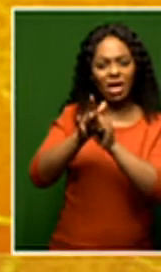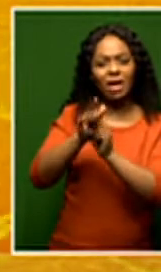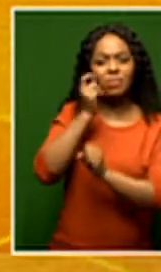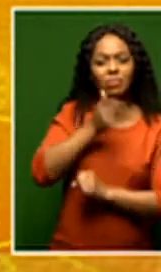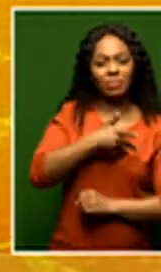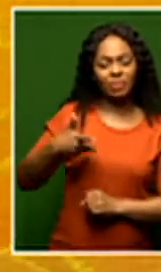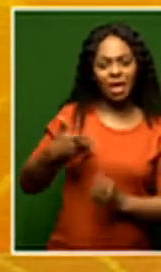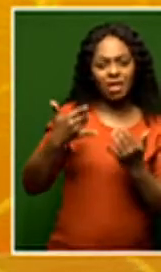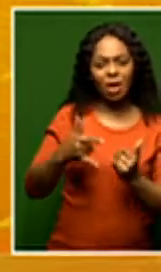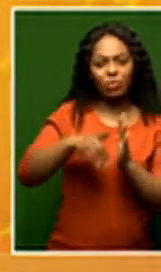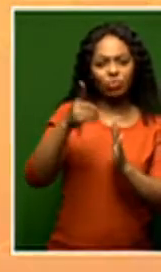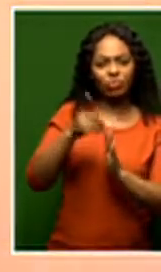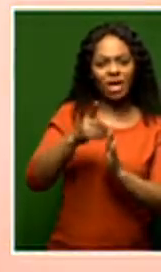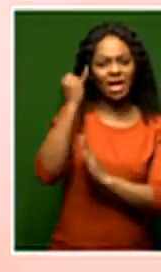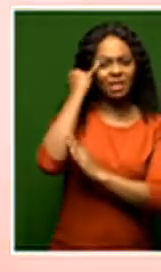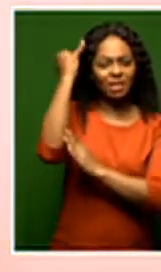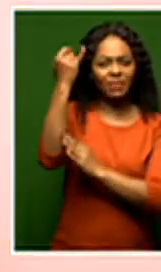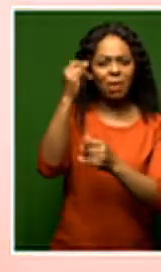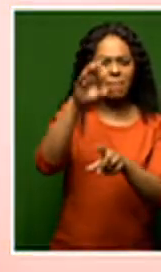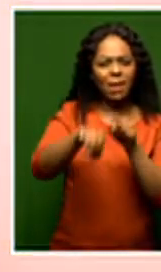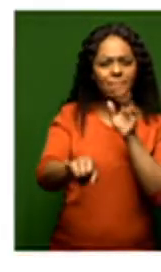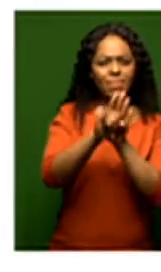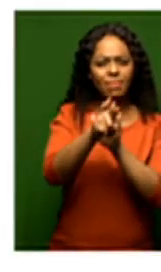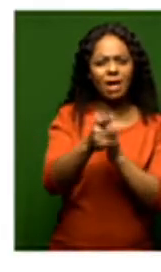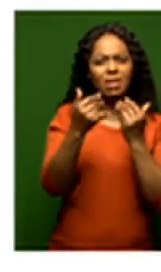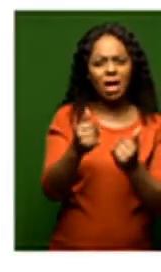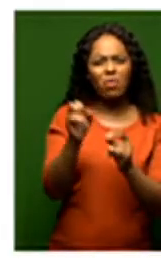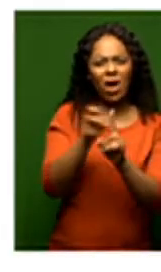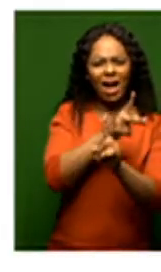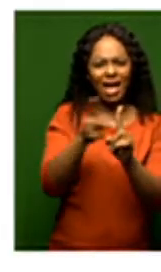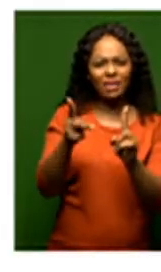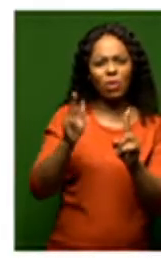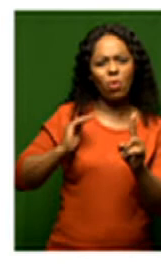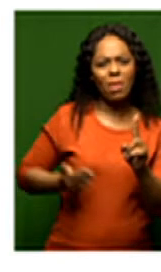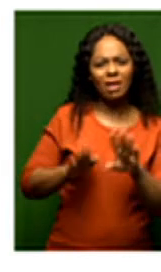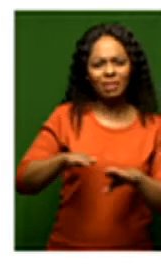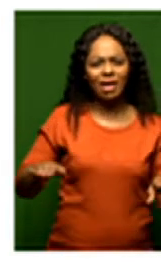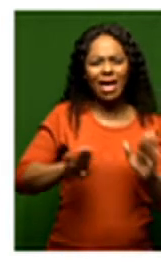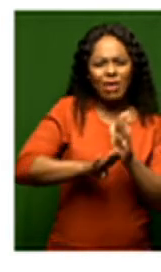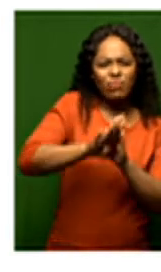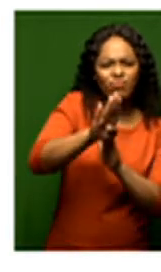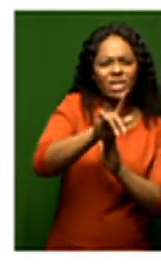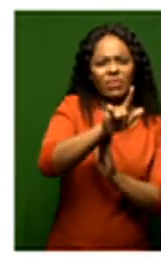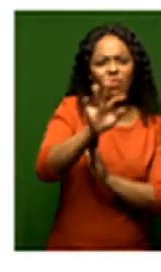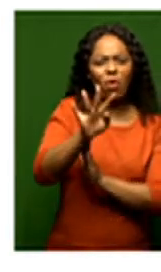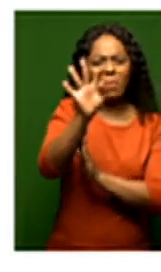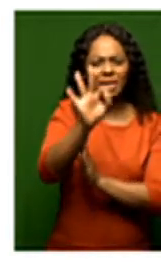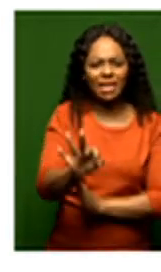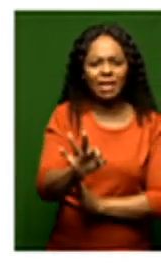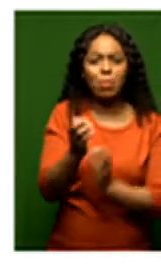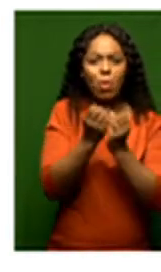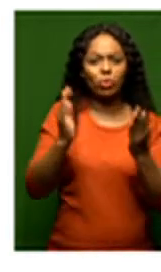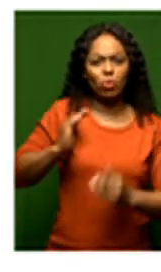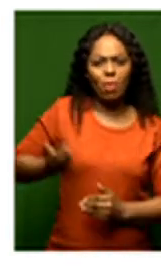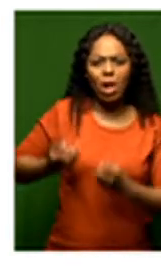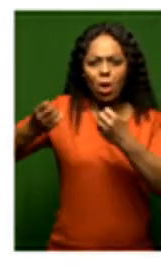Initiative found that during the pandemic, violence against women and children increased by 74%. More women than men lost their